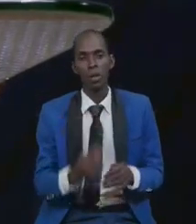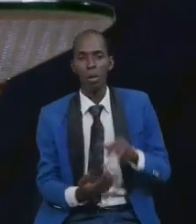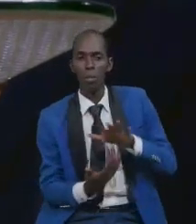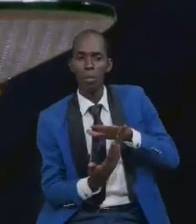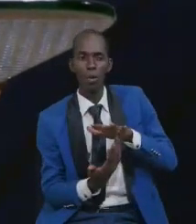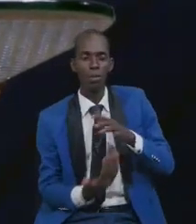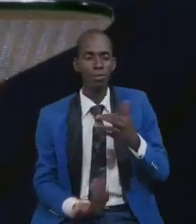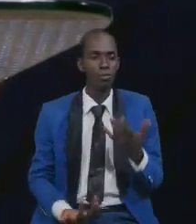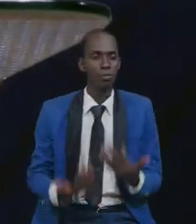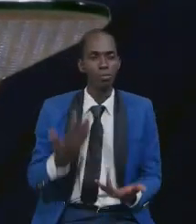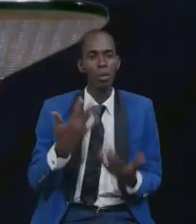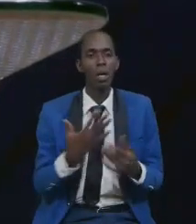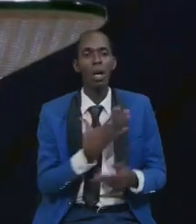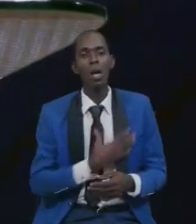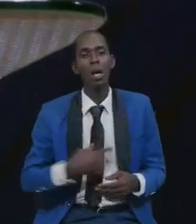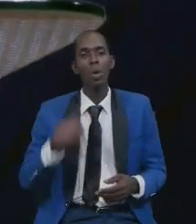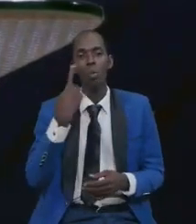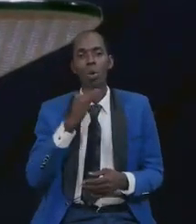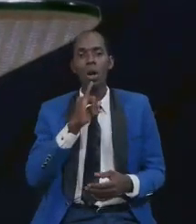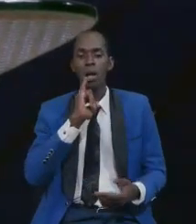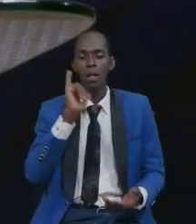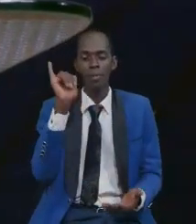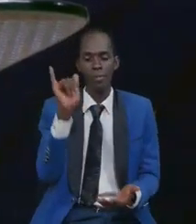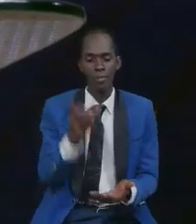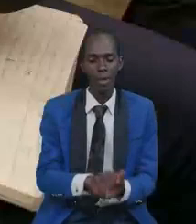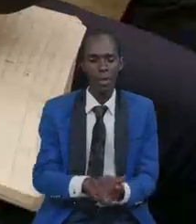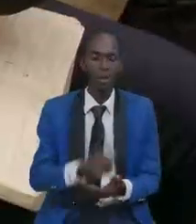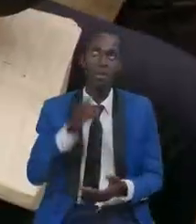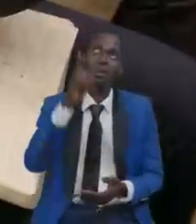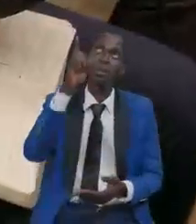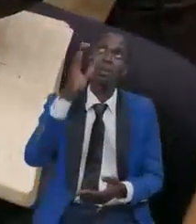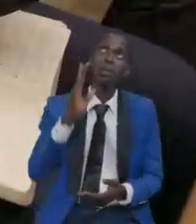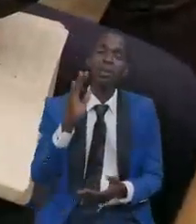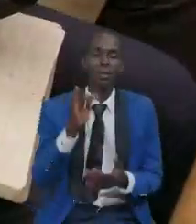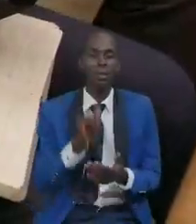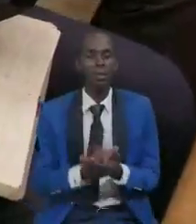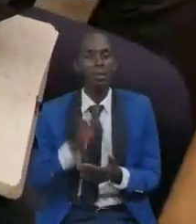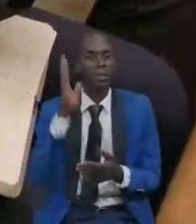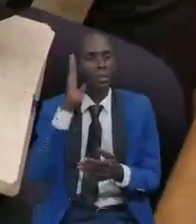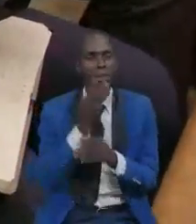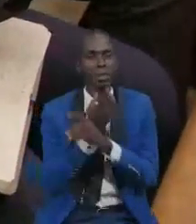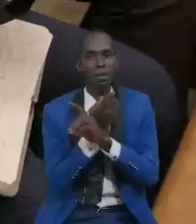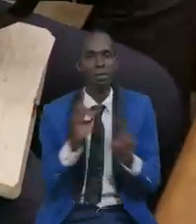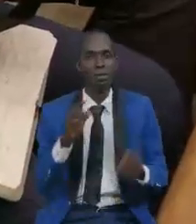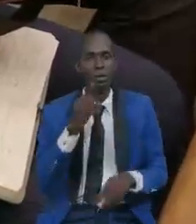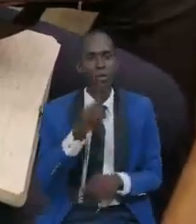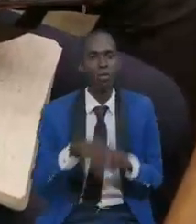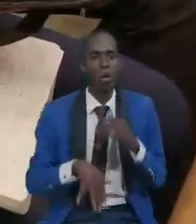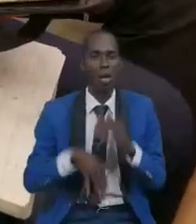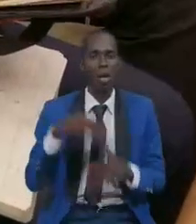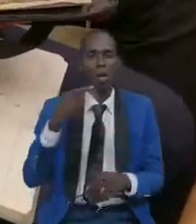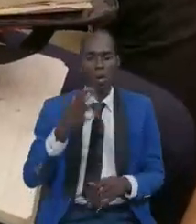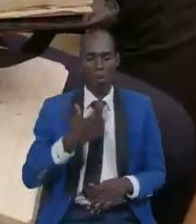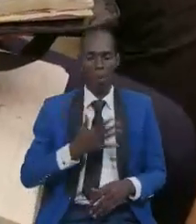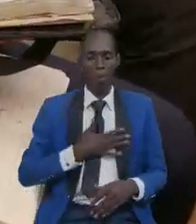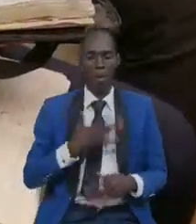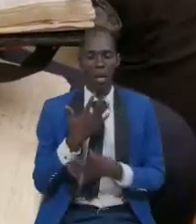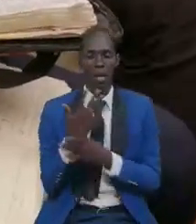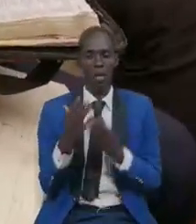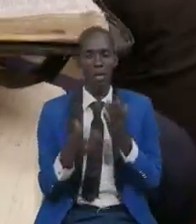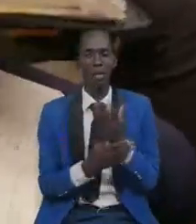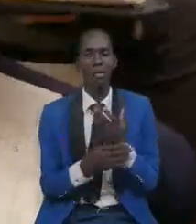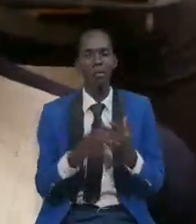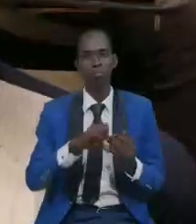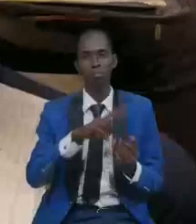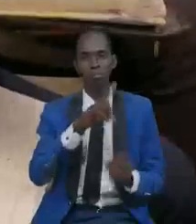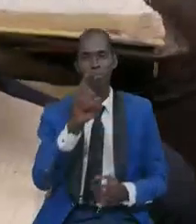furnace. And who is that God that shall deliver you out of my hand?